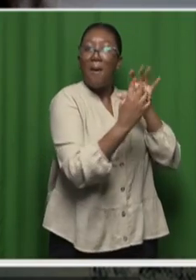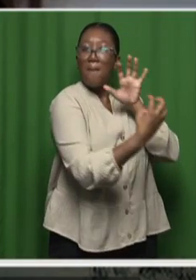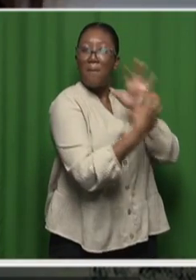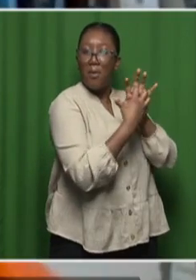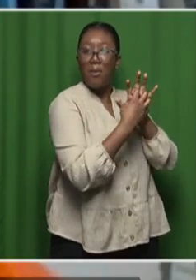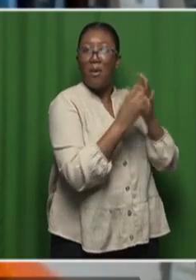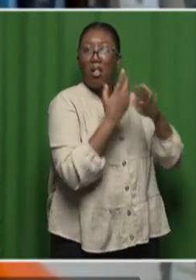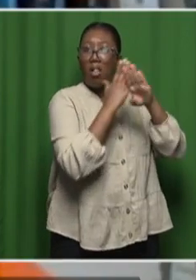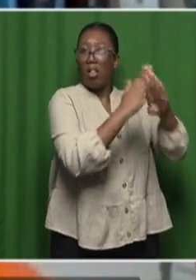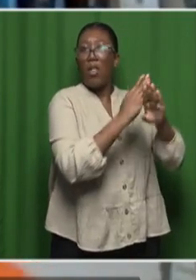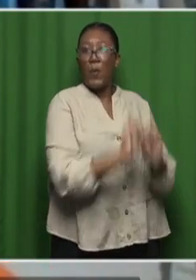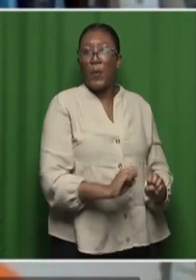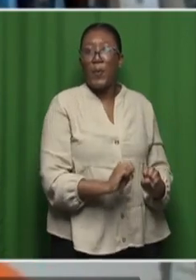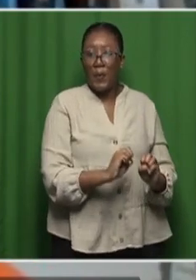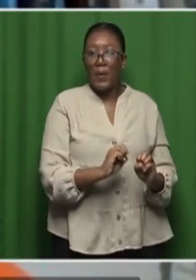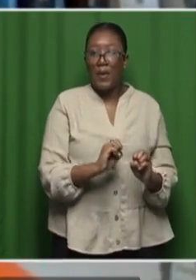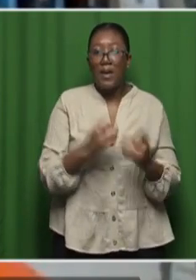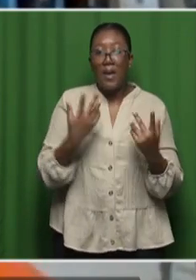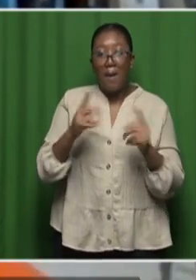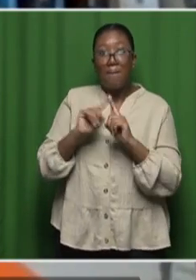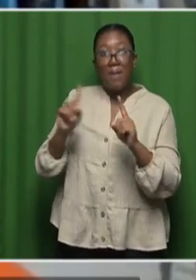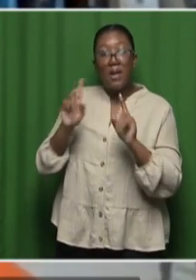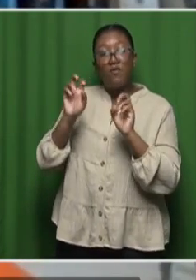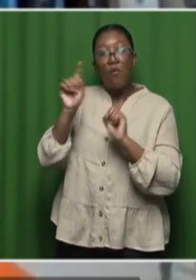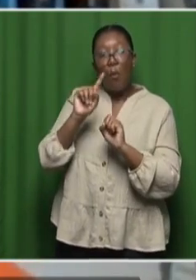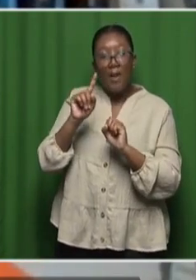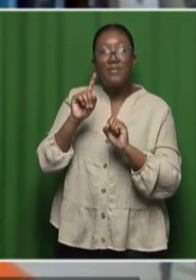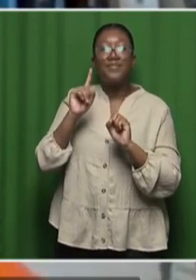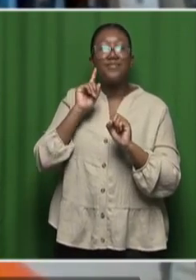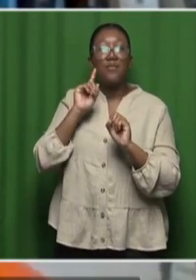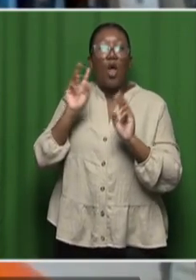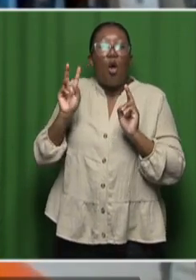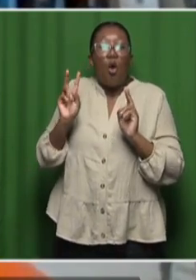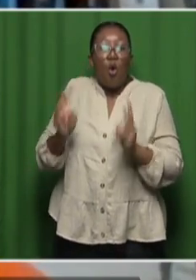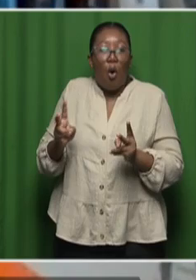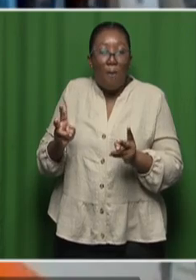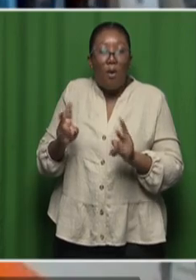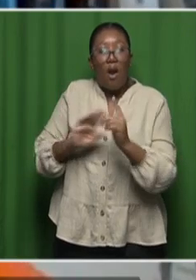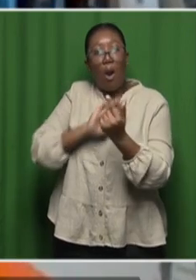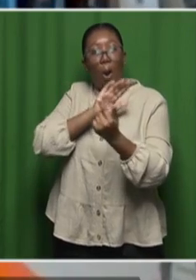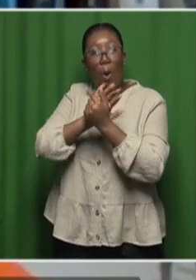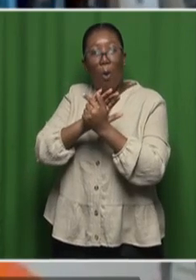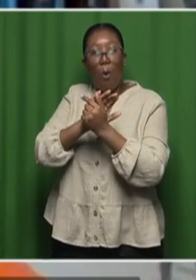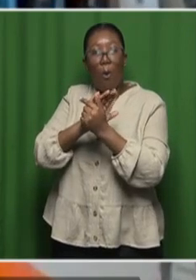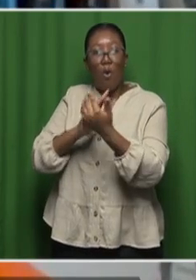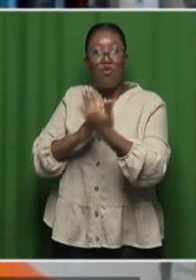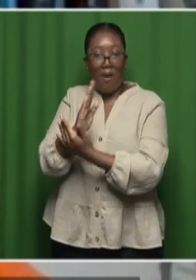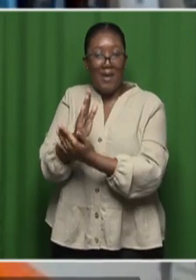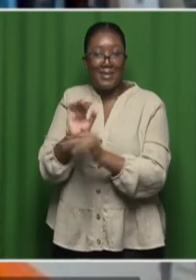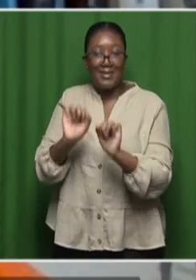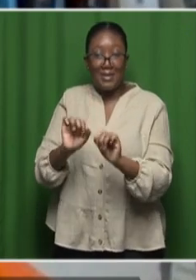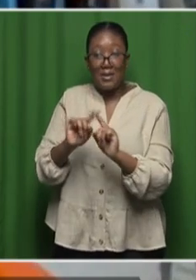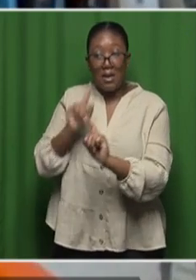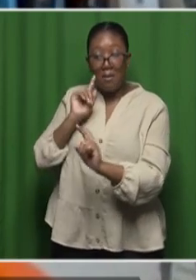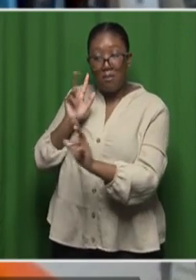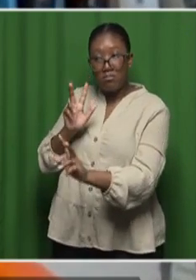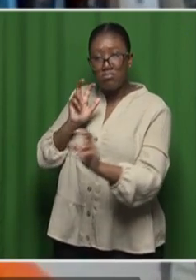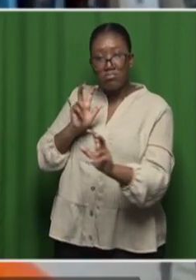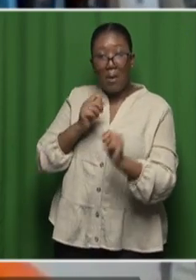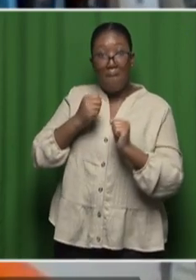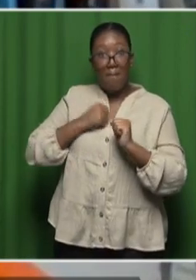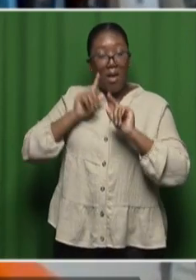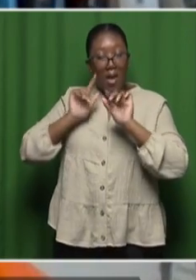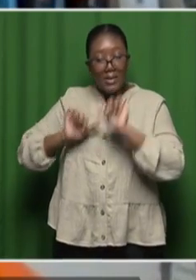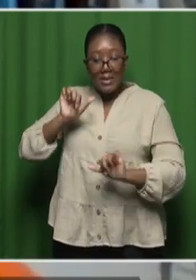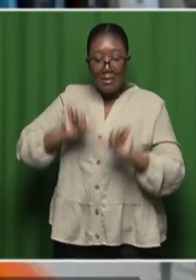It would be on the basis of its common law rights. Okay. So based on my assessment of the trademarks register, it does not appear